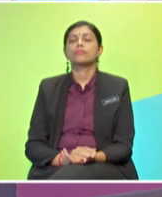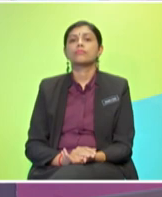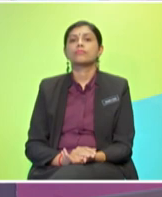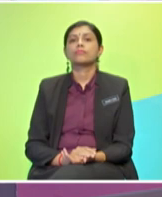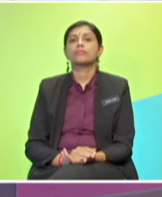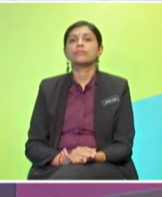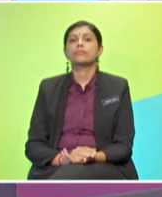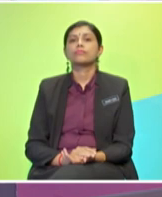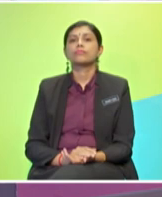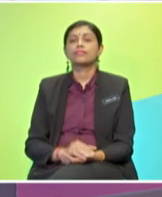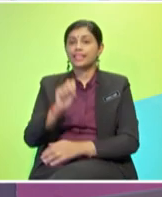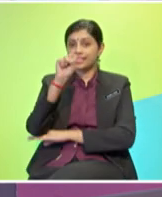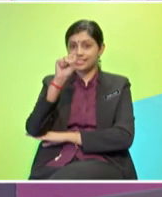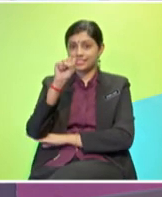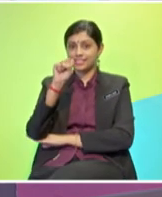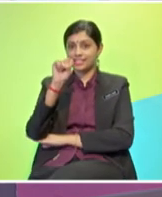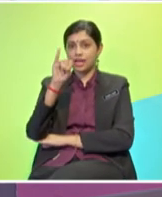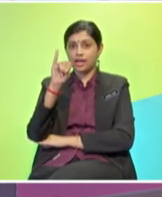Singing.